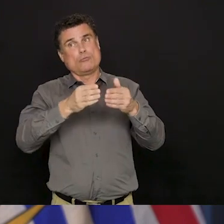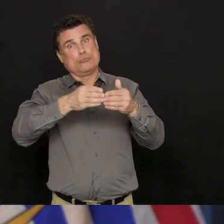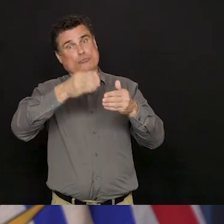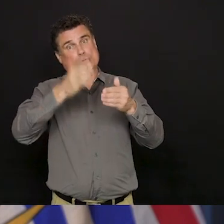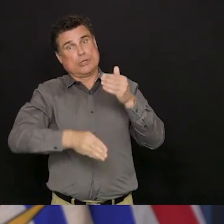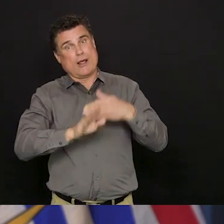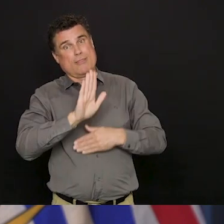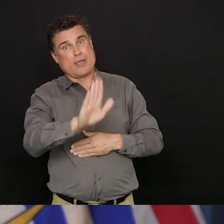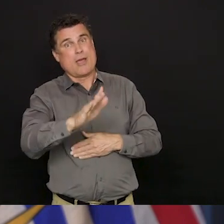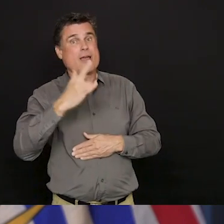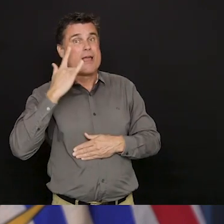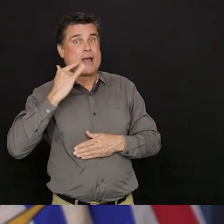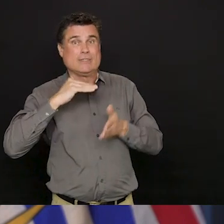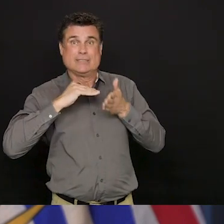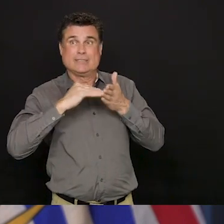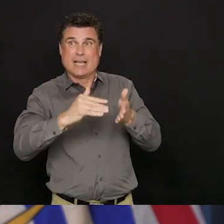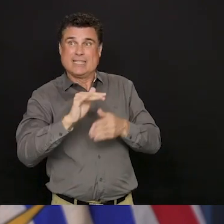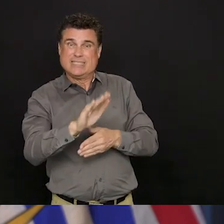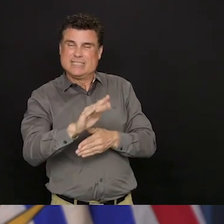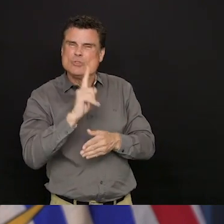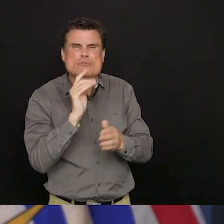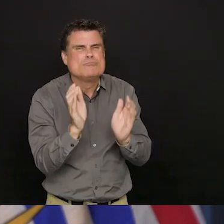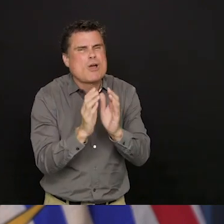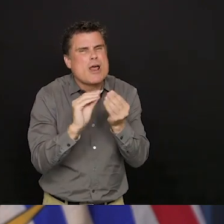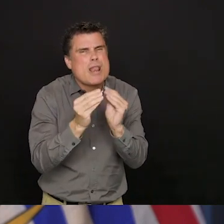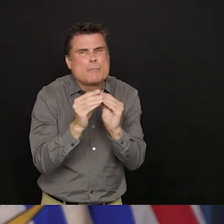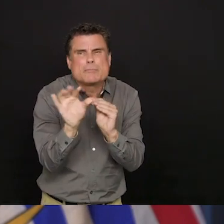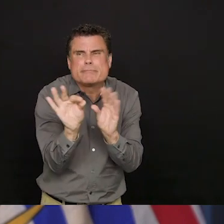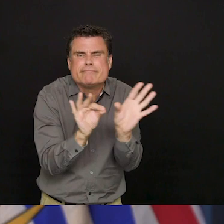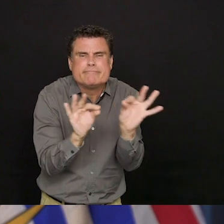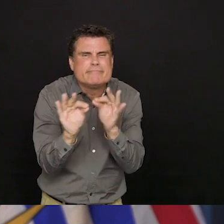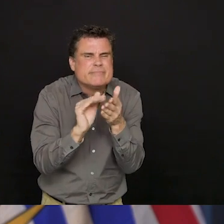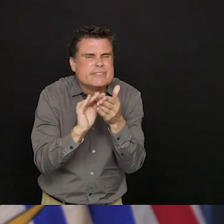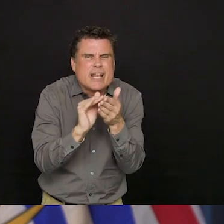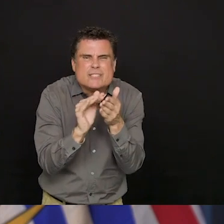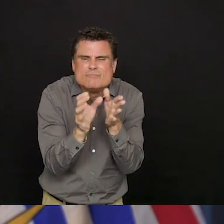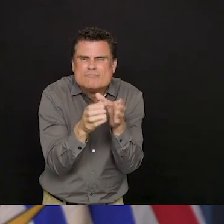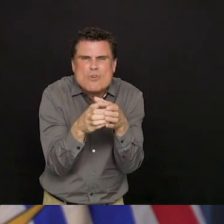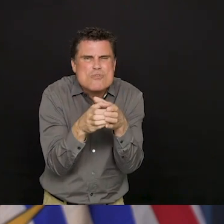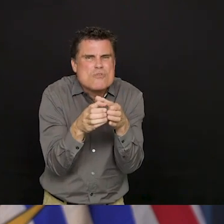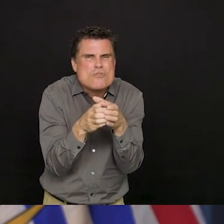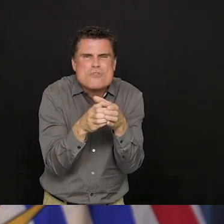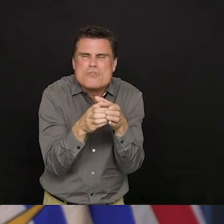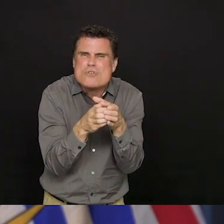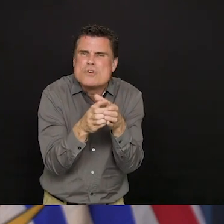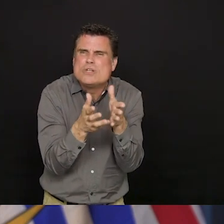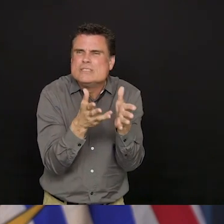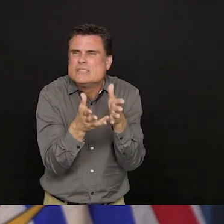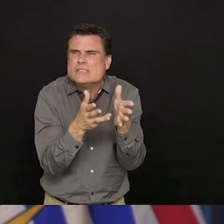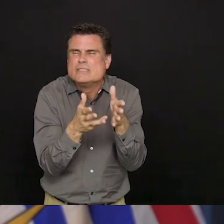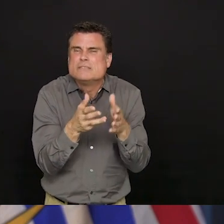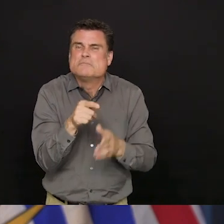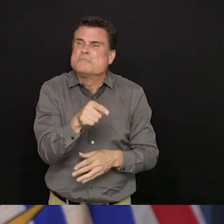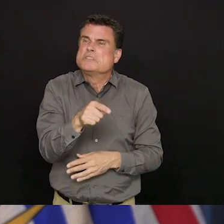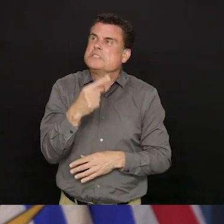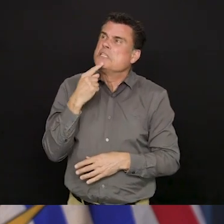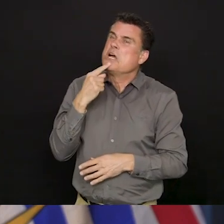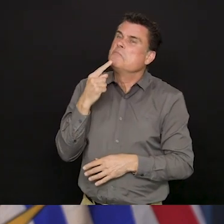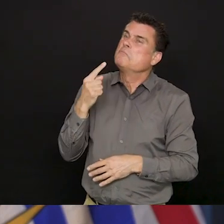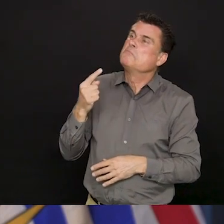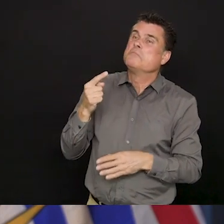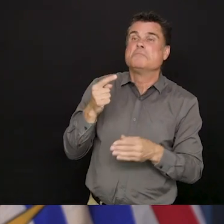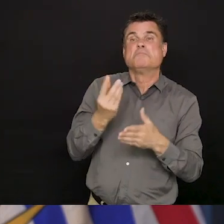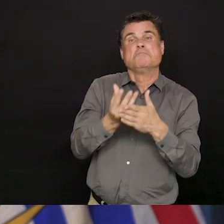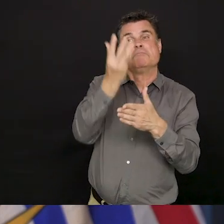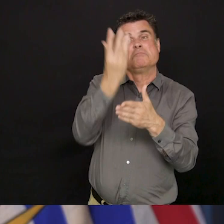study, which was done on a very small sample, they extrapolated that, it's not really that bad. The death rate is only about 0.2,